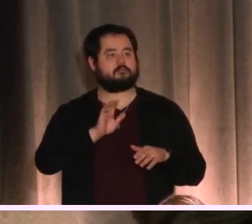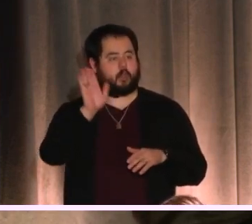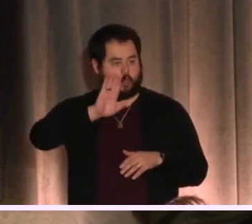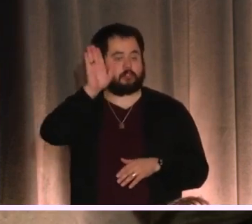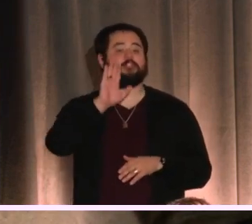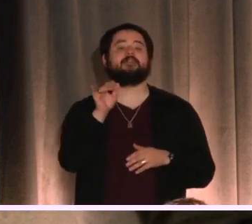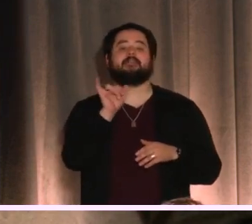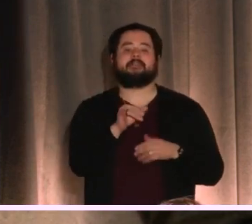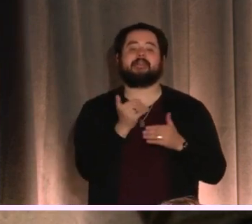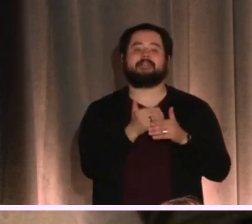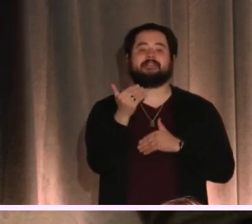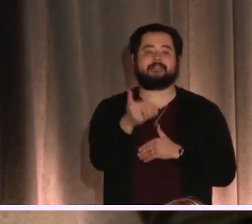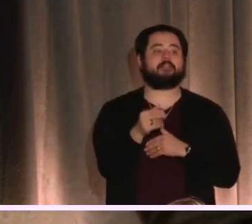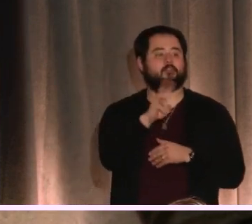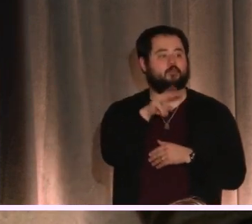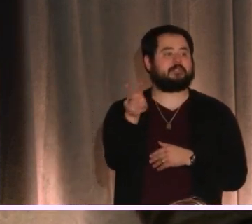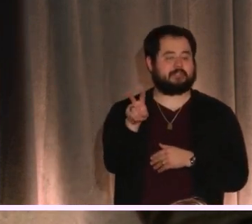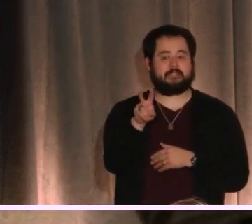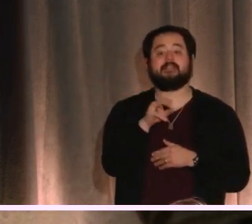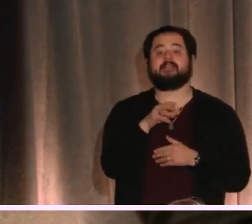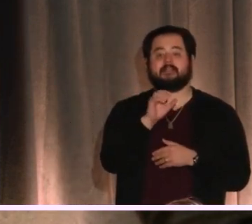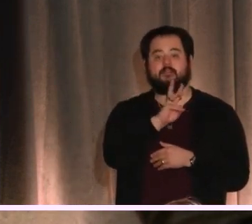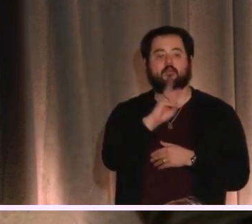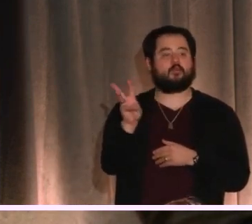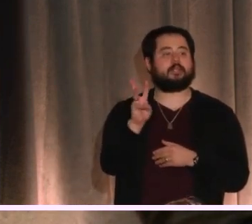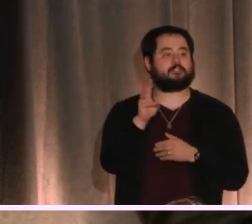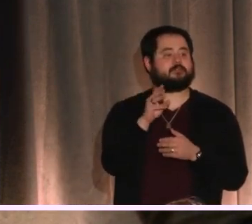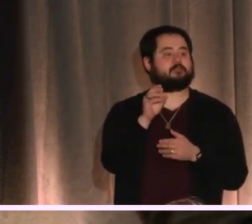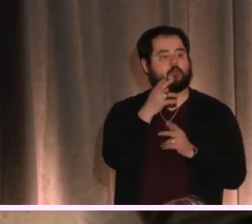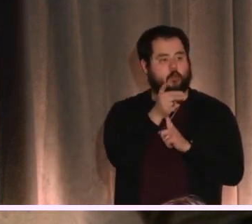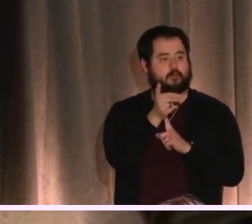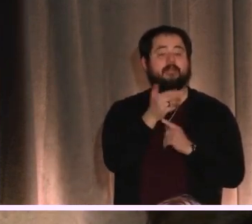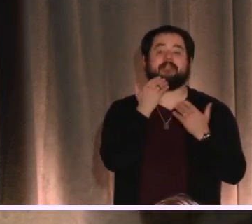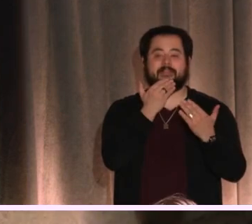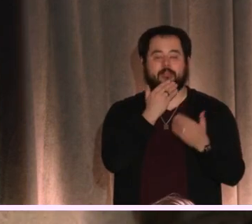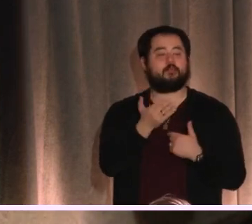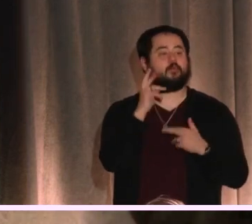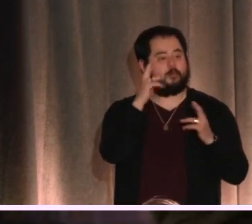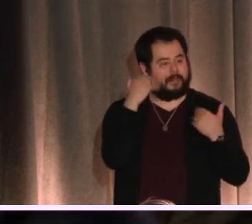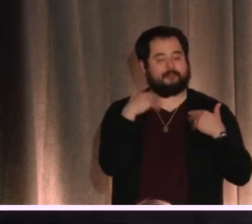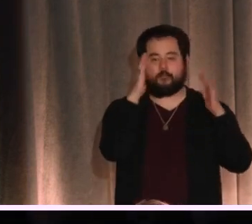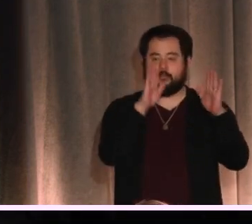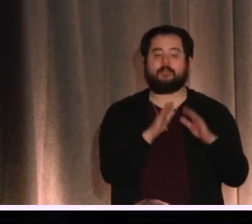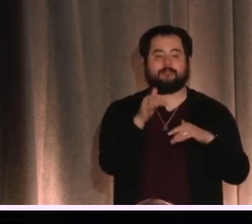at the Weston Convention Center Hotel. Thank you, and I hope you have a wonderful evening.